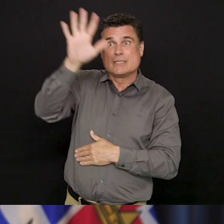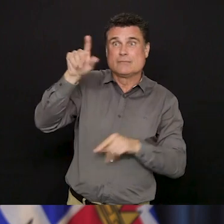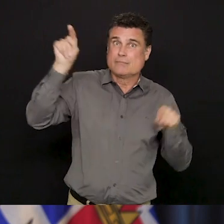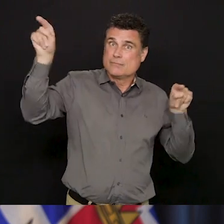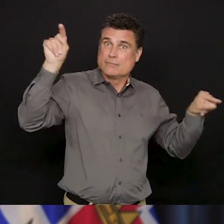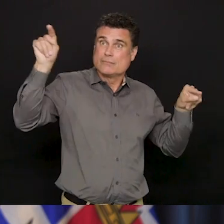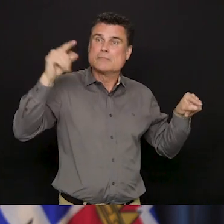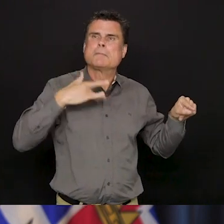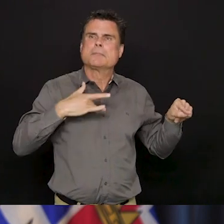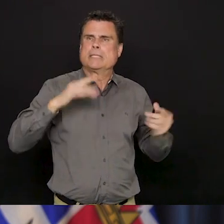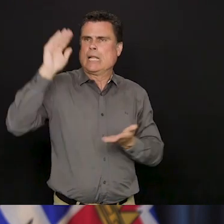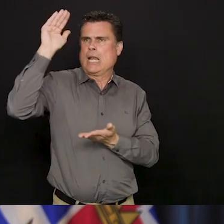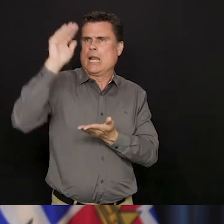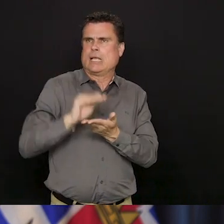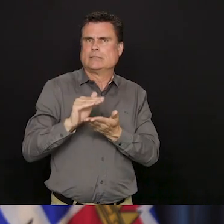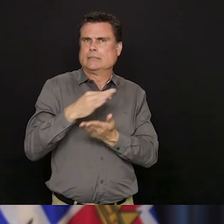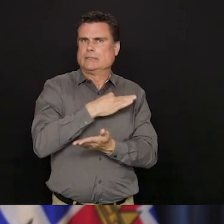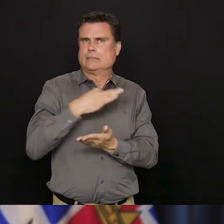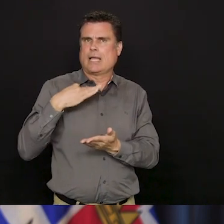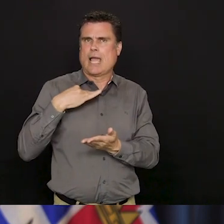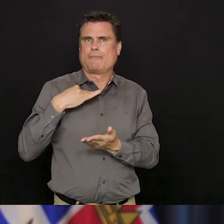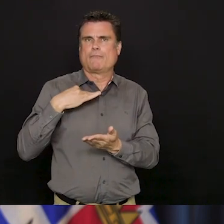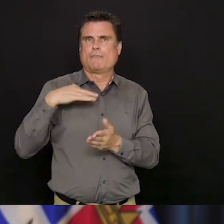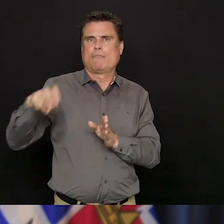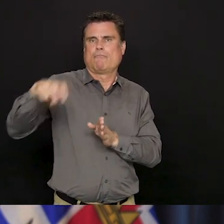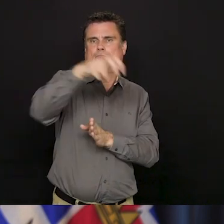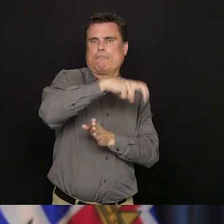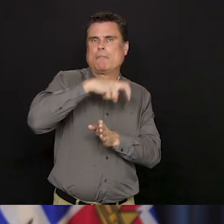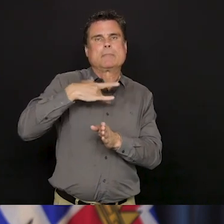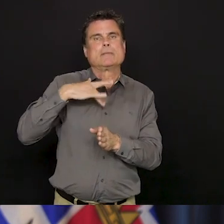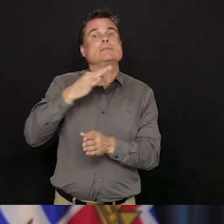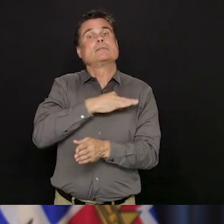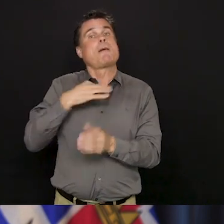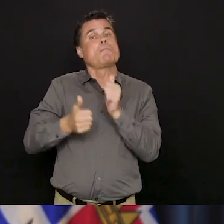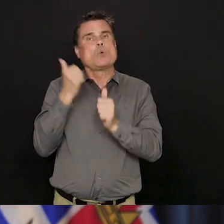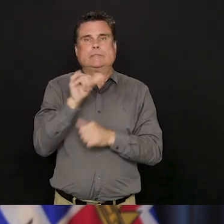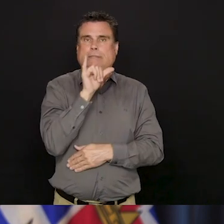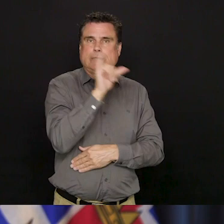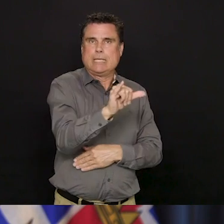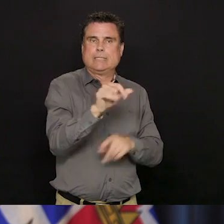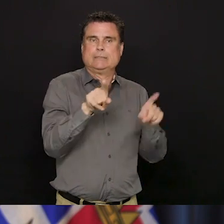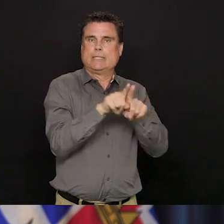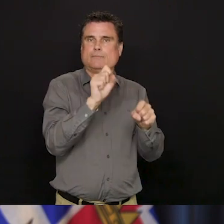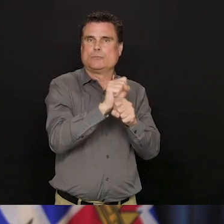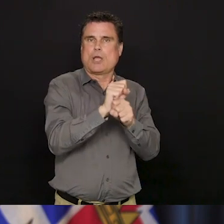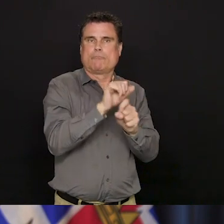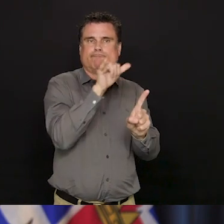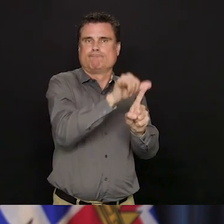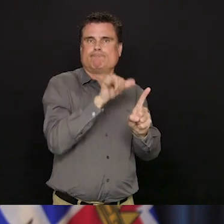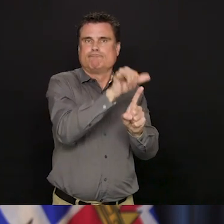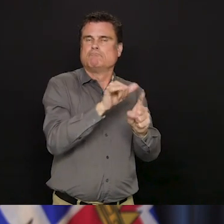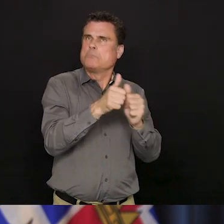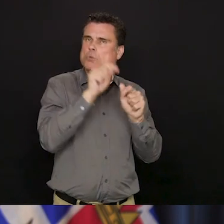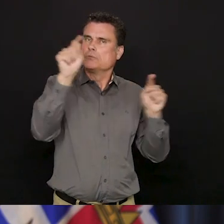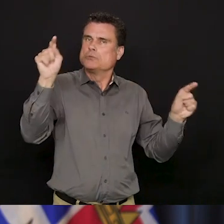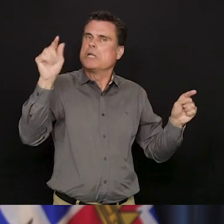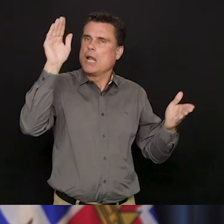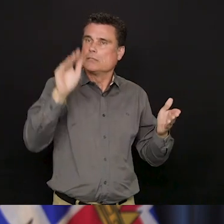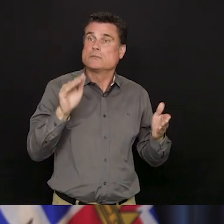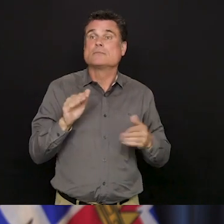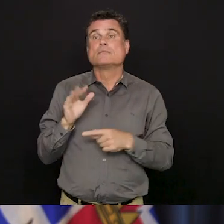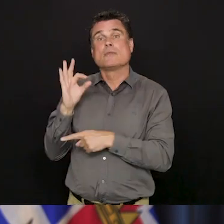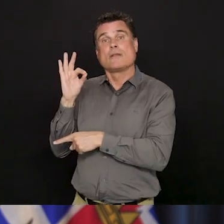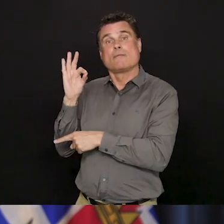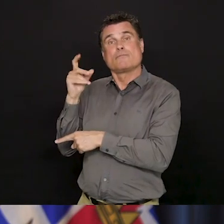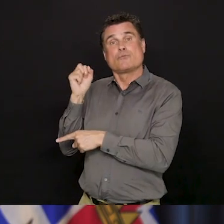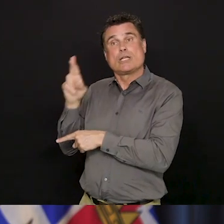completed its work, I think, earlier. And Fraser Health, which has thousands of people in the circumstances, has been ongoing in